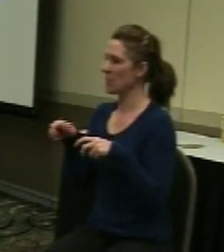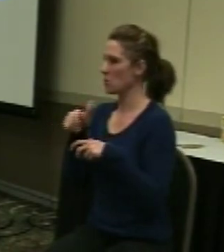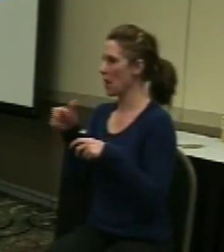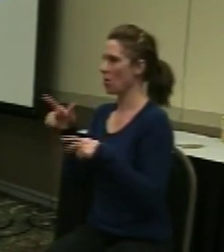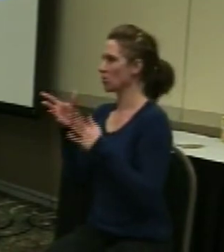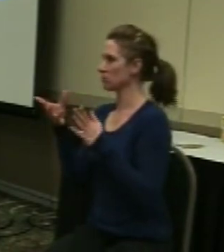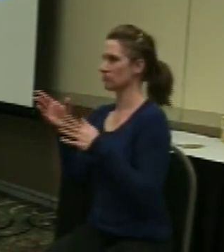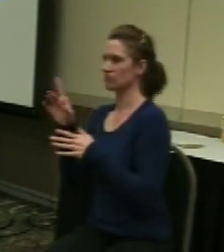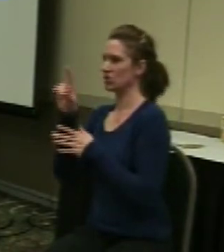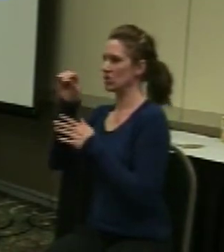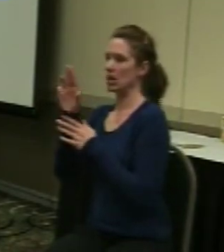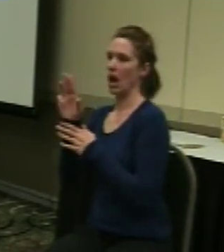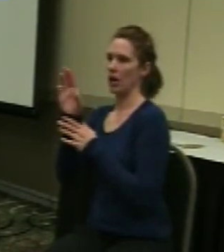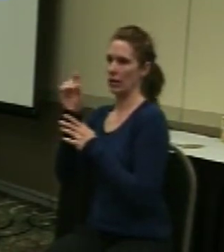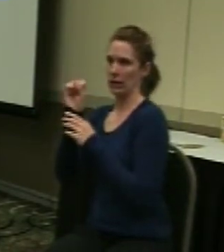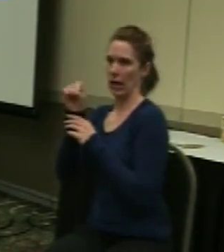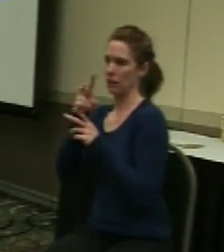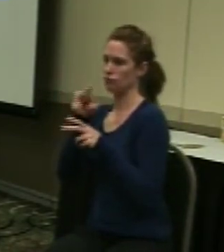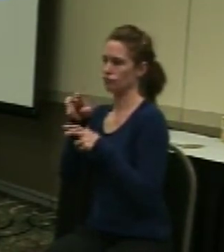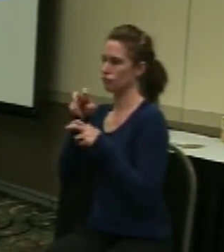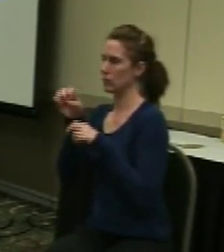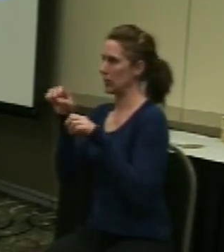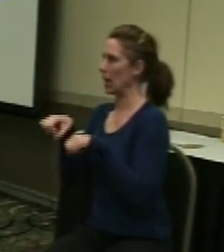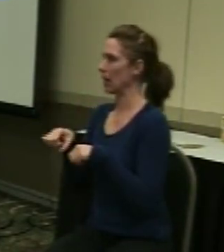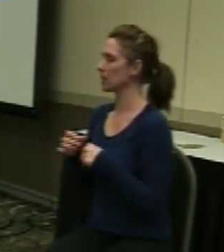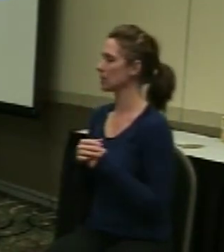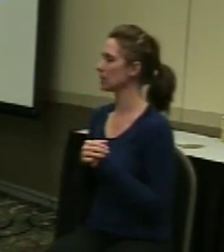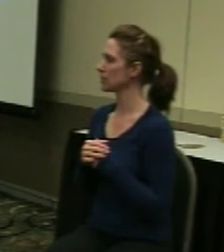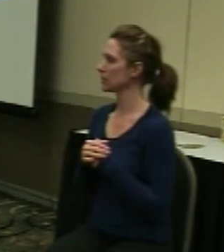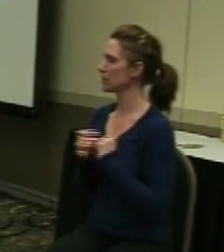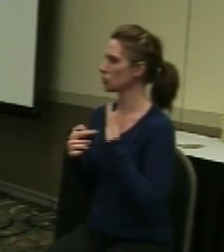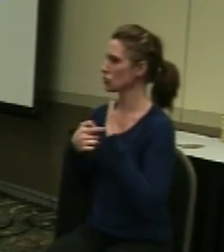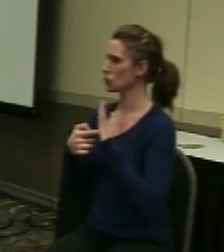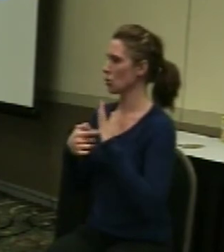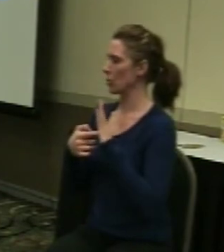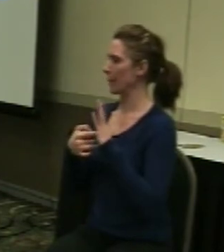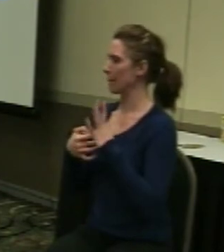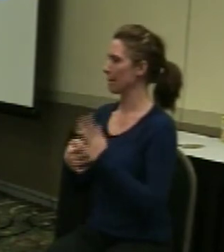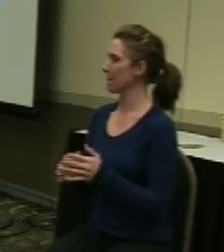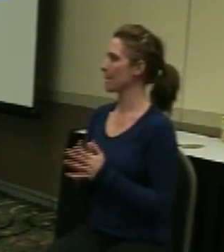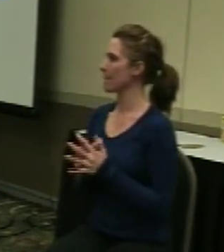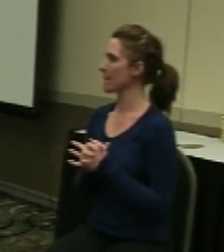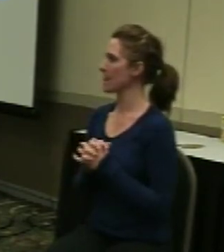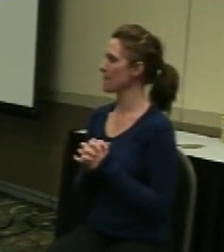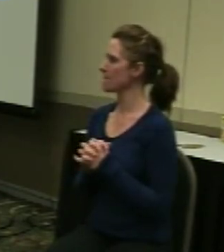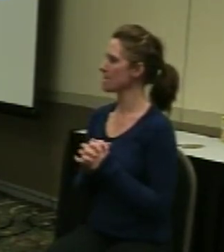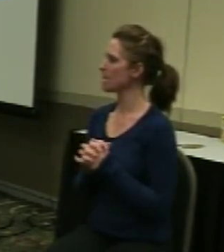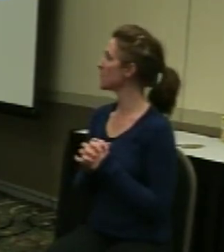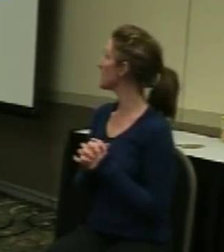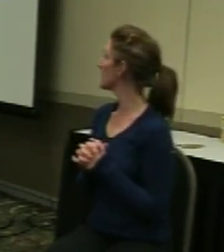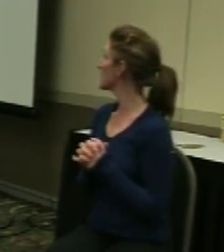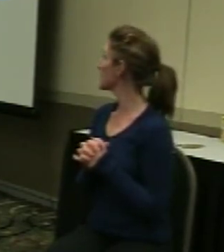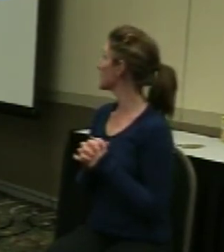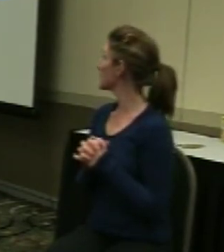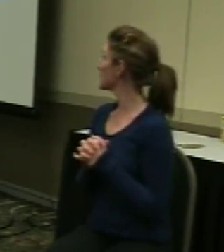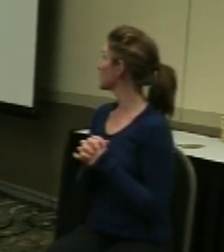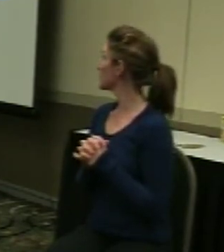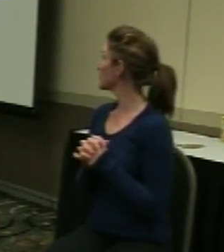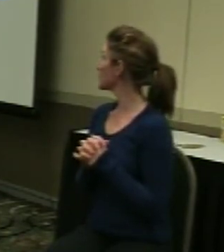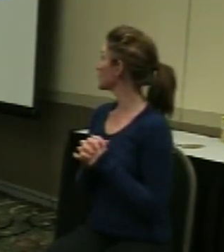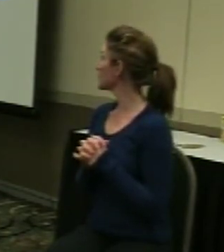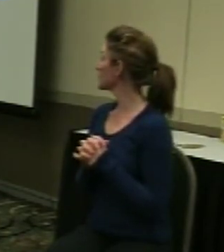document you'll be working on. But let me show you one that